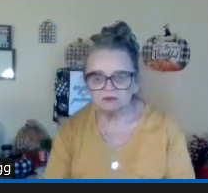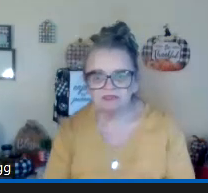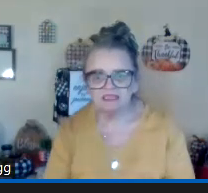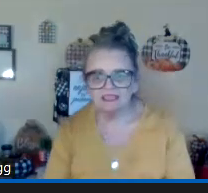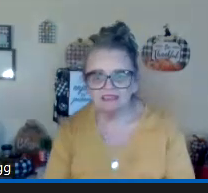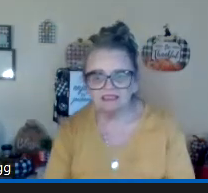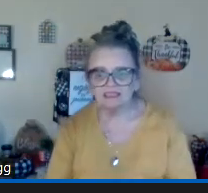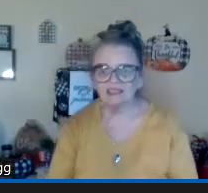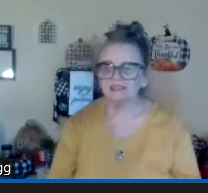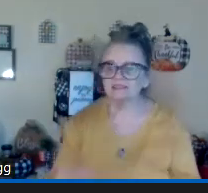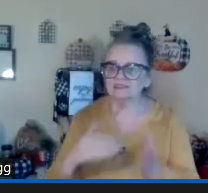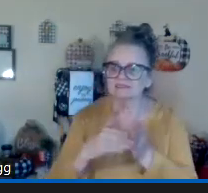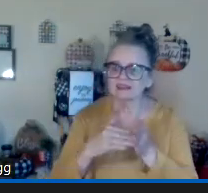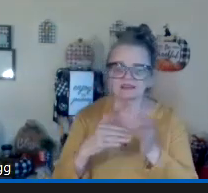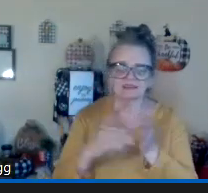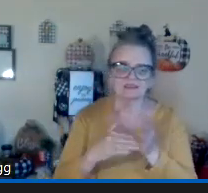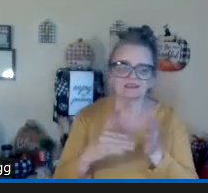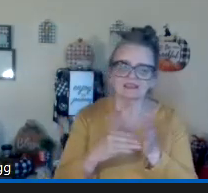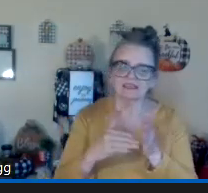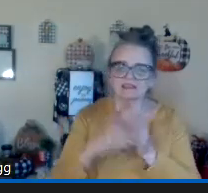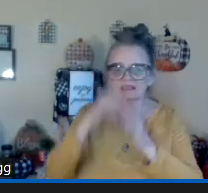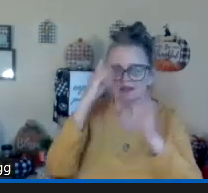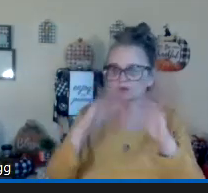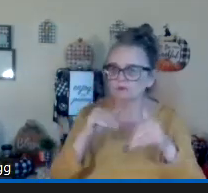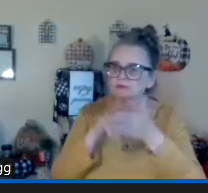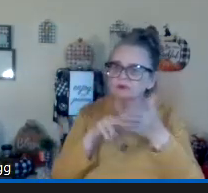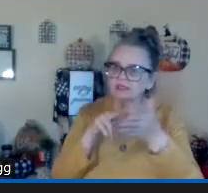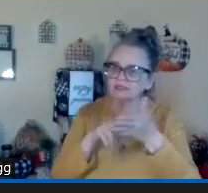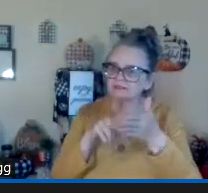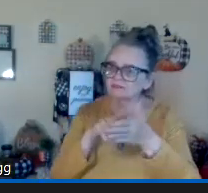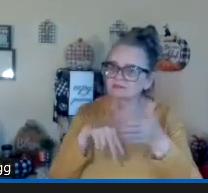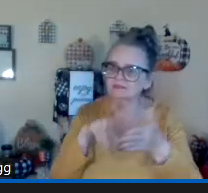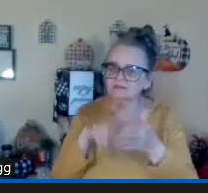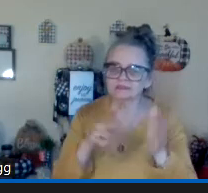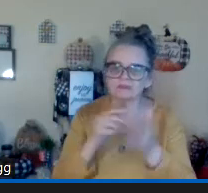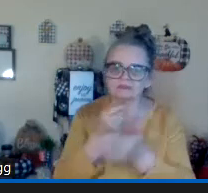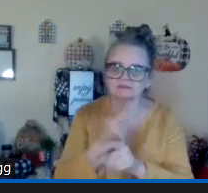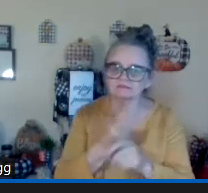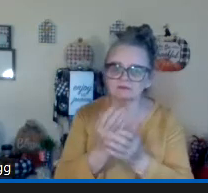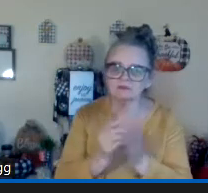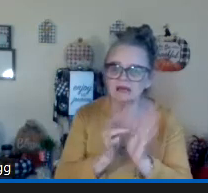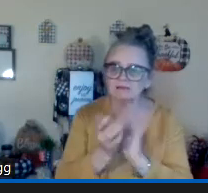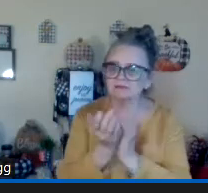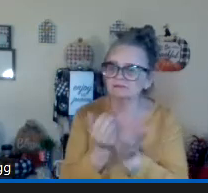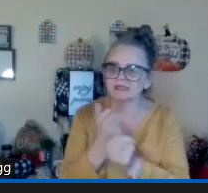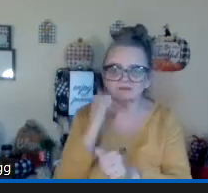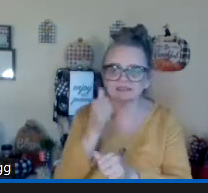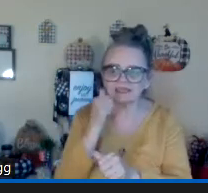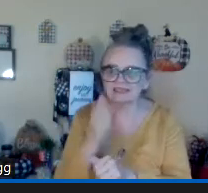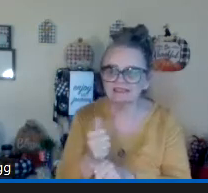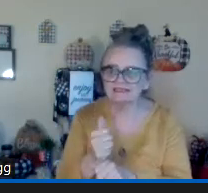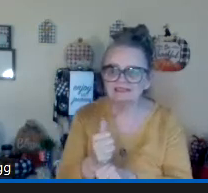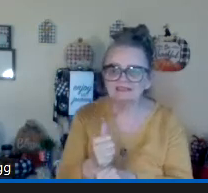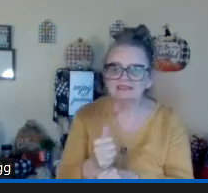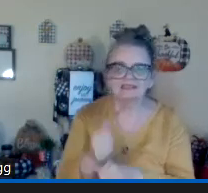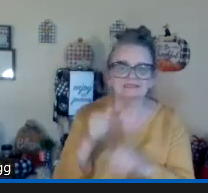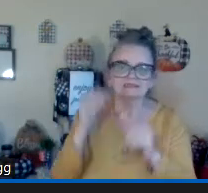Chapter 28. And again, I hope you're reading something from the Bible every